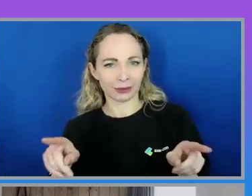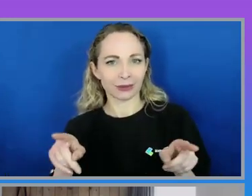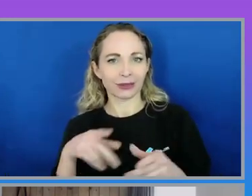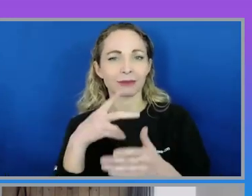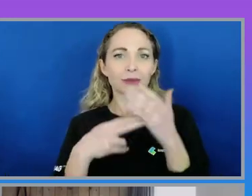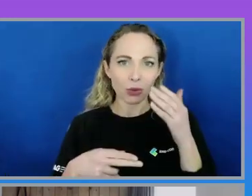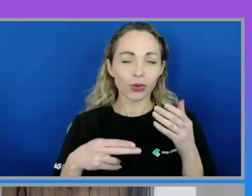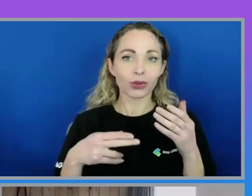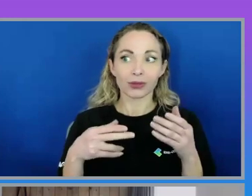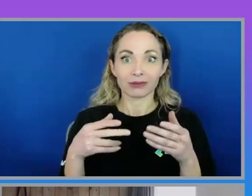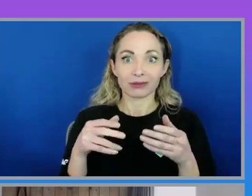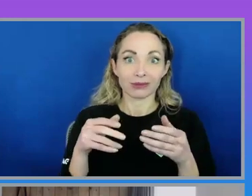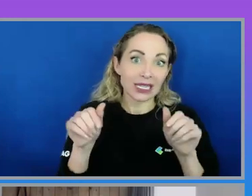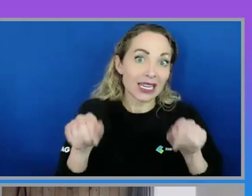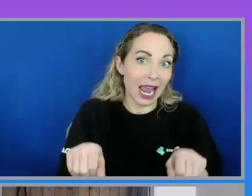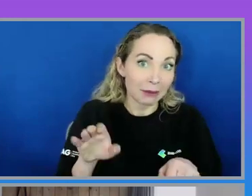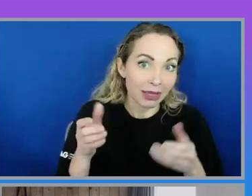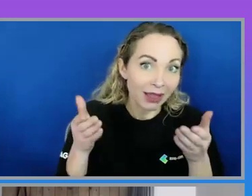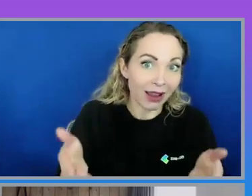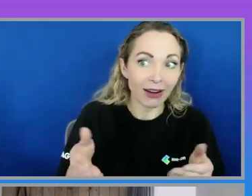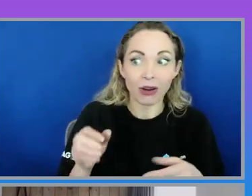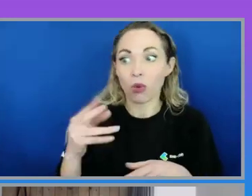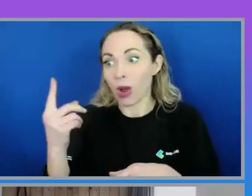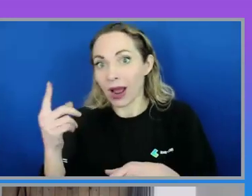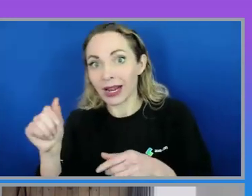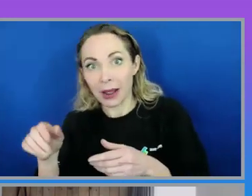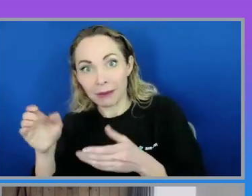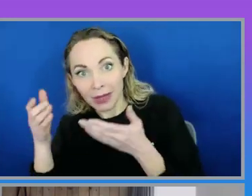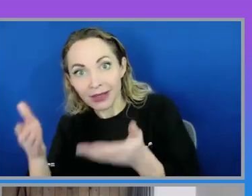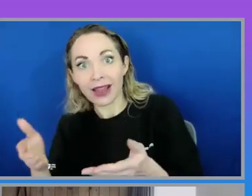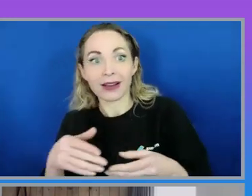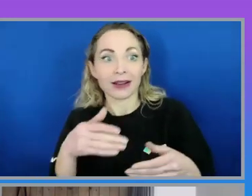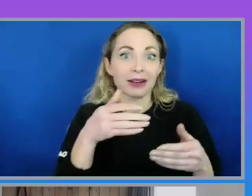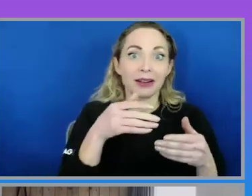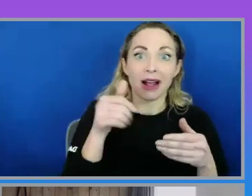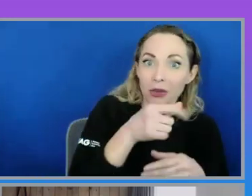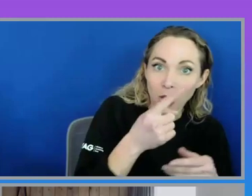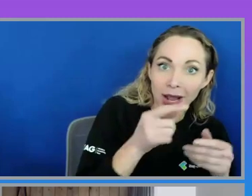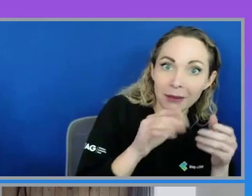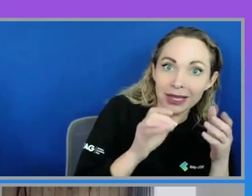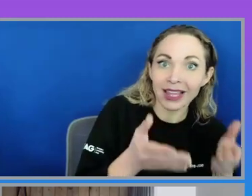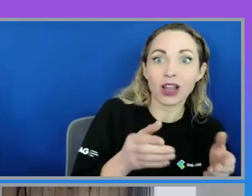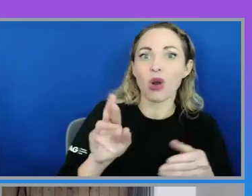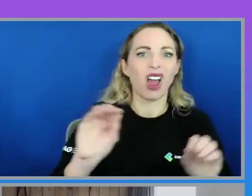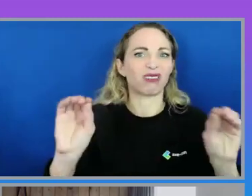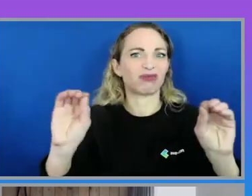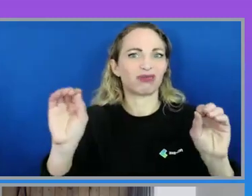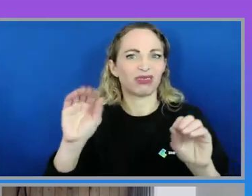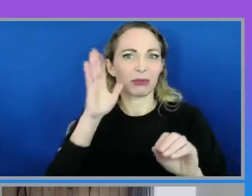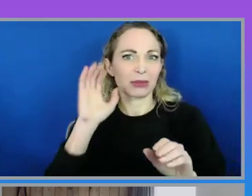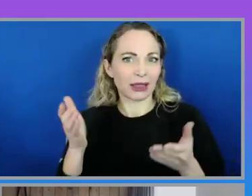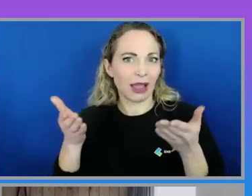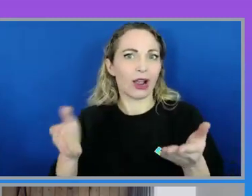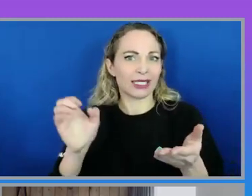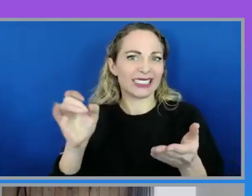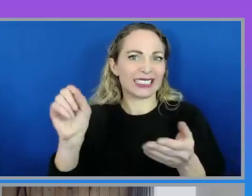Both may exist. One or the other might exist. Neither may exist. They have rules and a way to figure